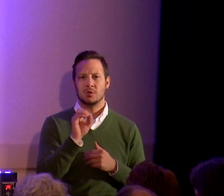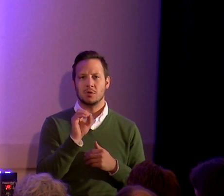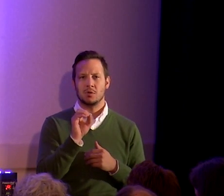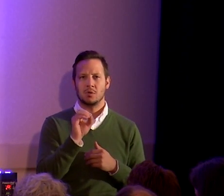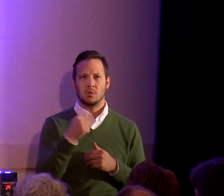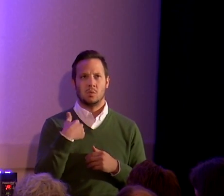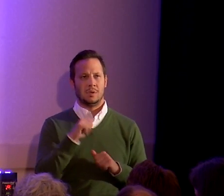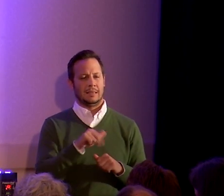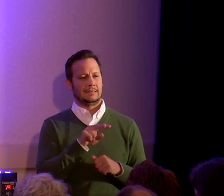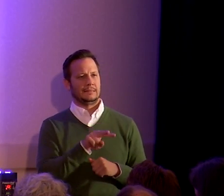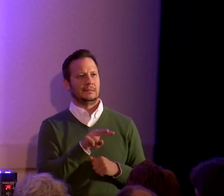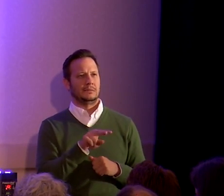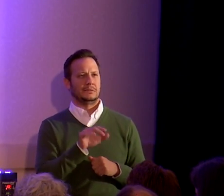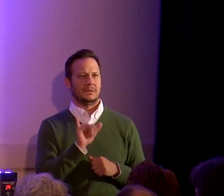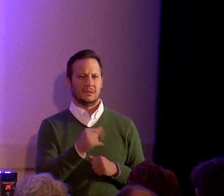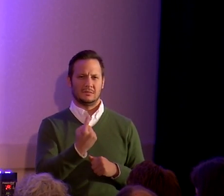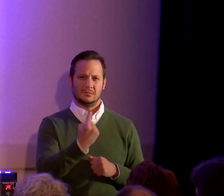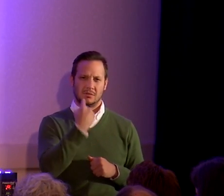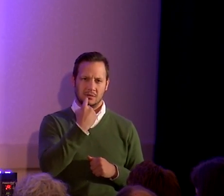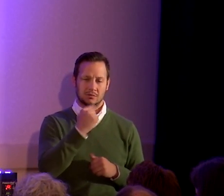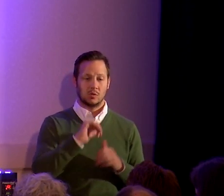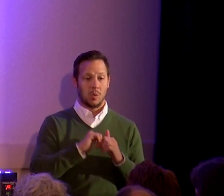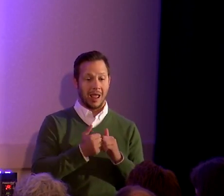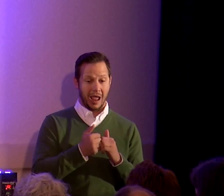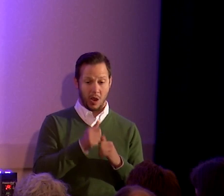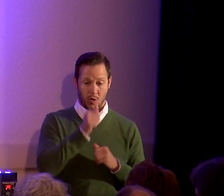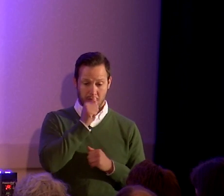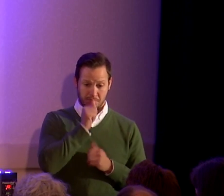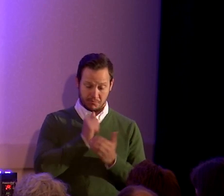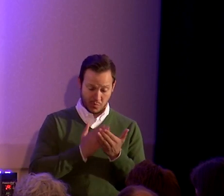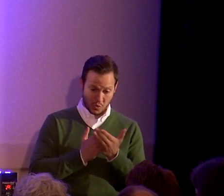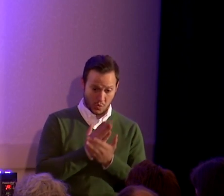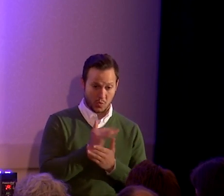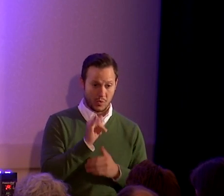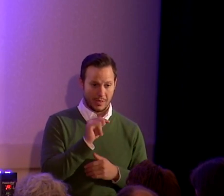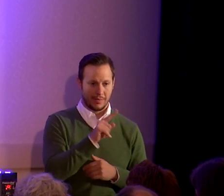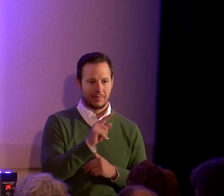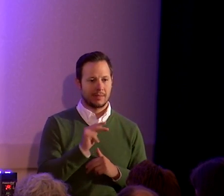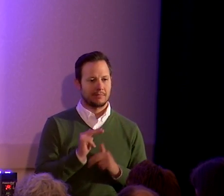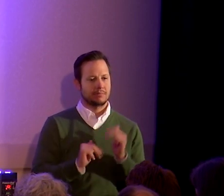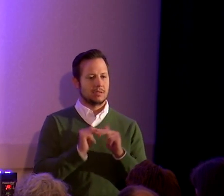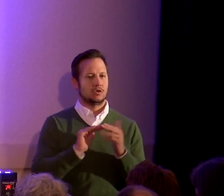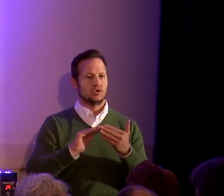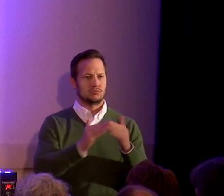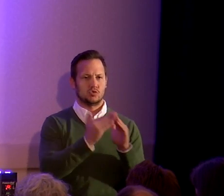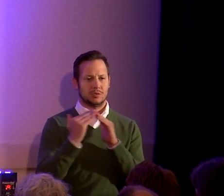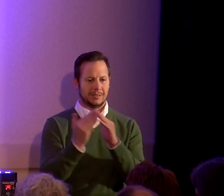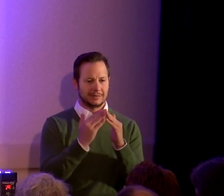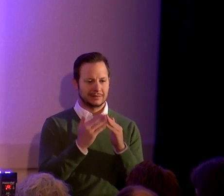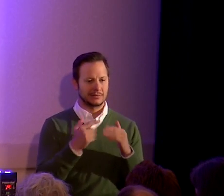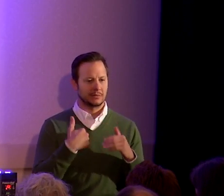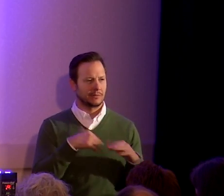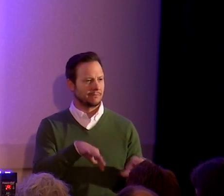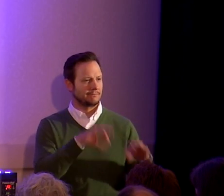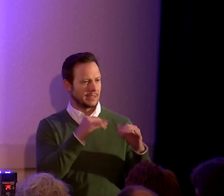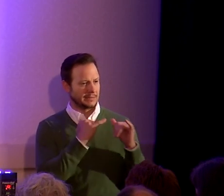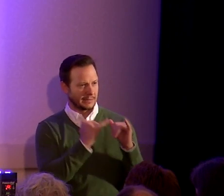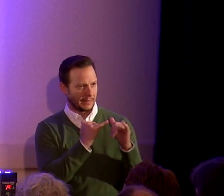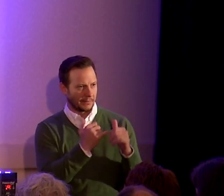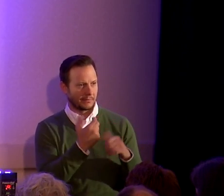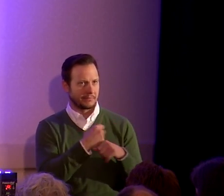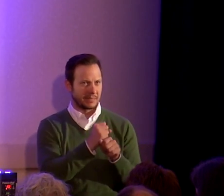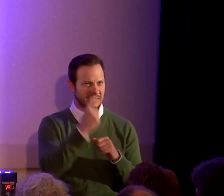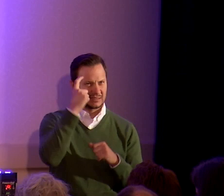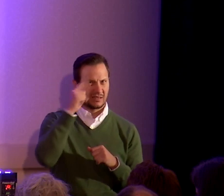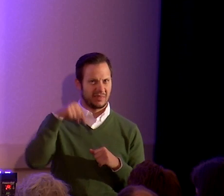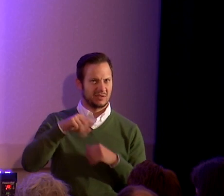really sucks. And for a lot of people, the way they get through that is they build communities. They want to find a way to make sense of a world that